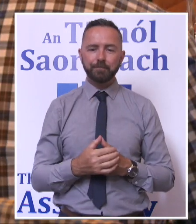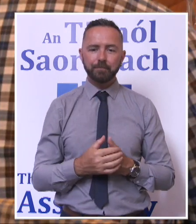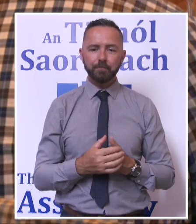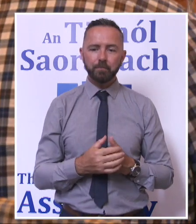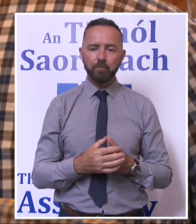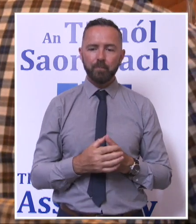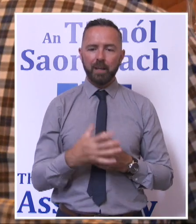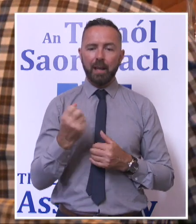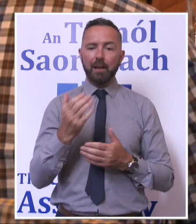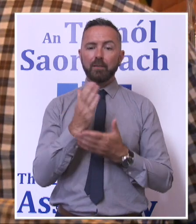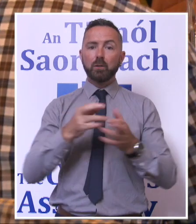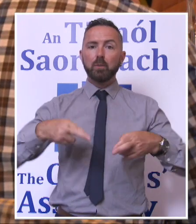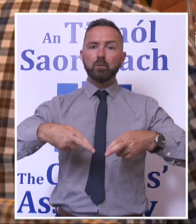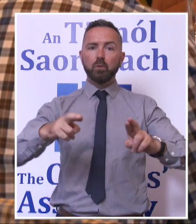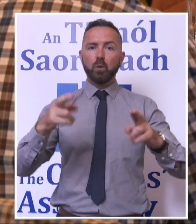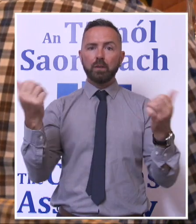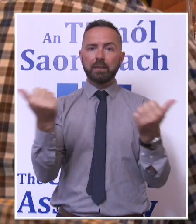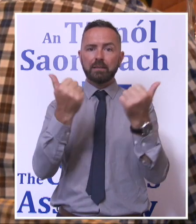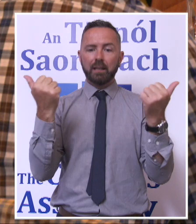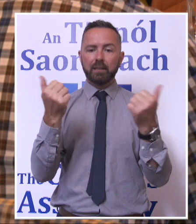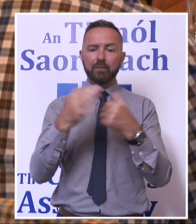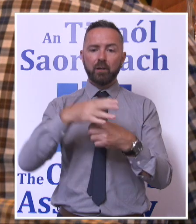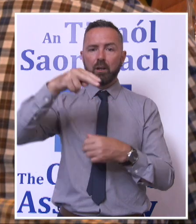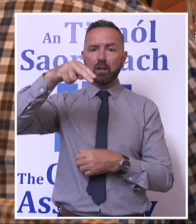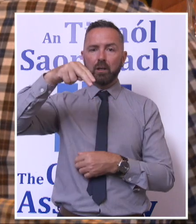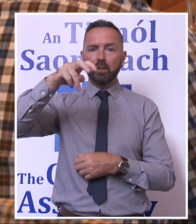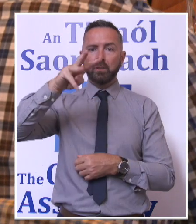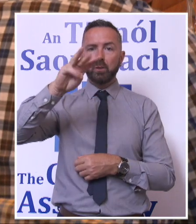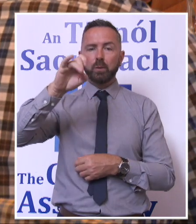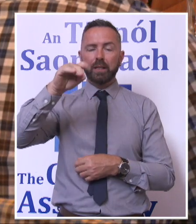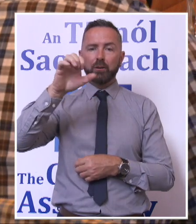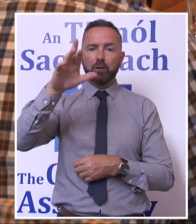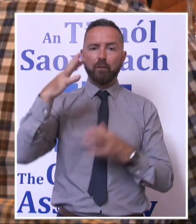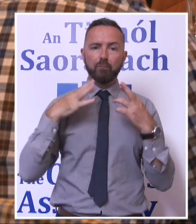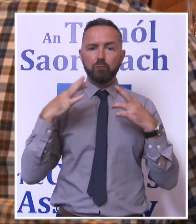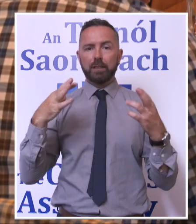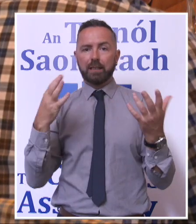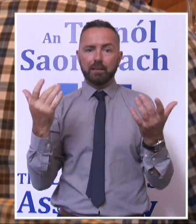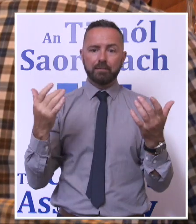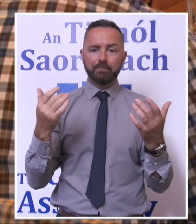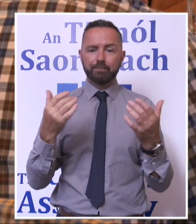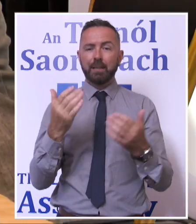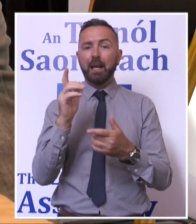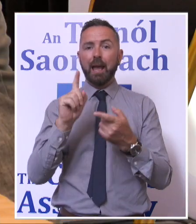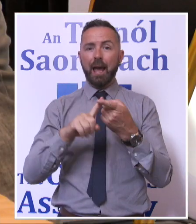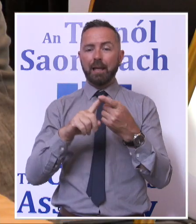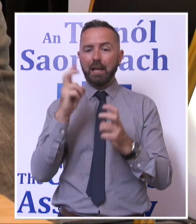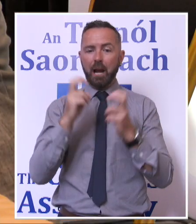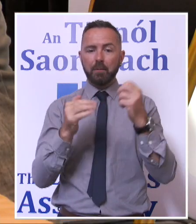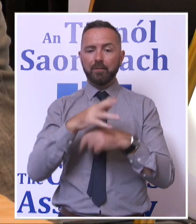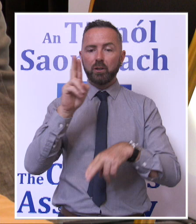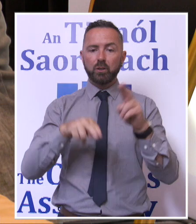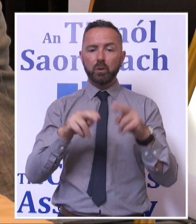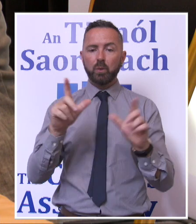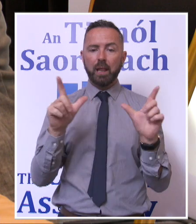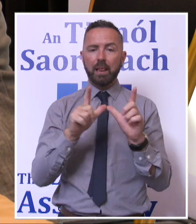road signs saying welcome to nuclear-free X. And there was an argument for new licence plates.